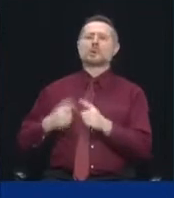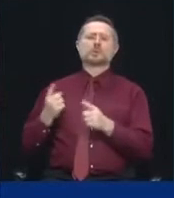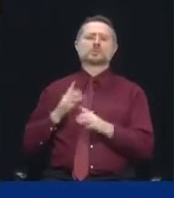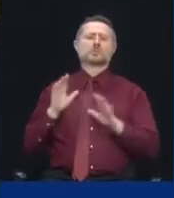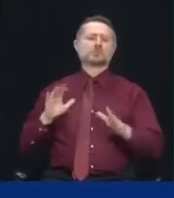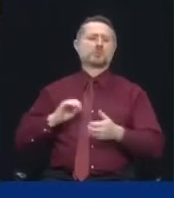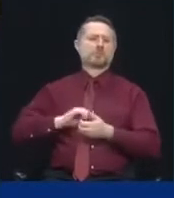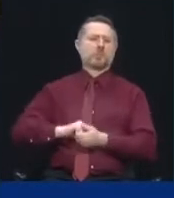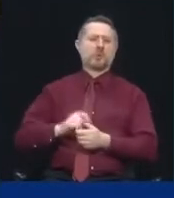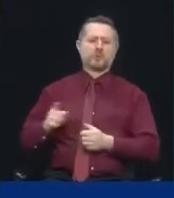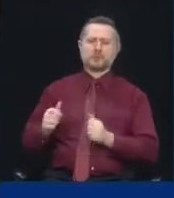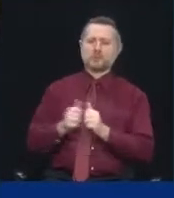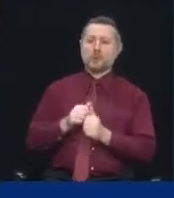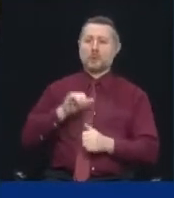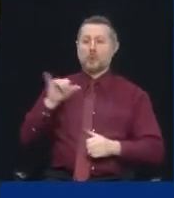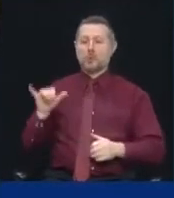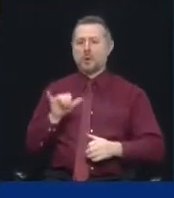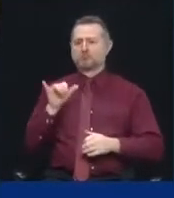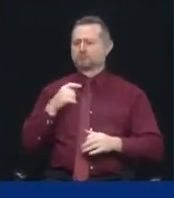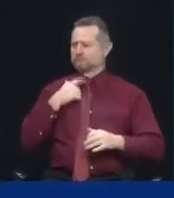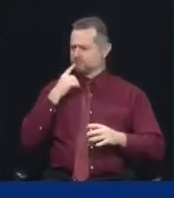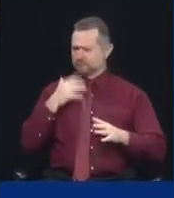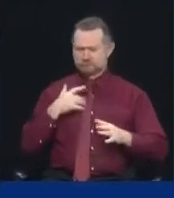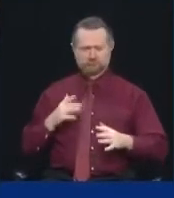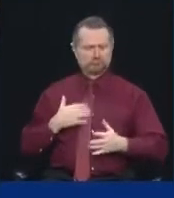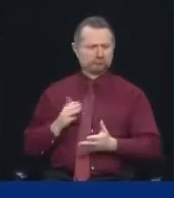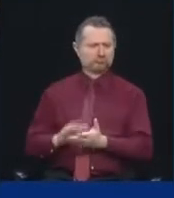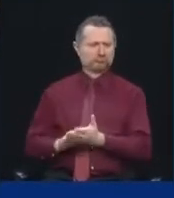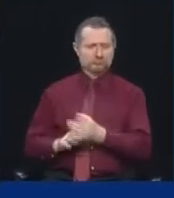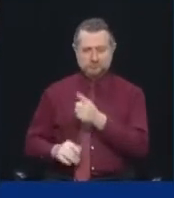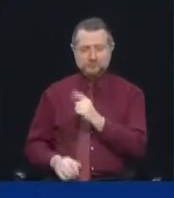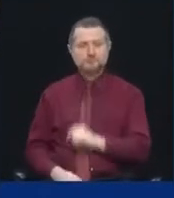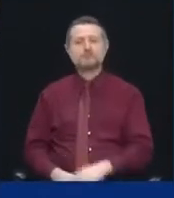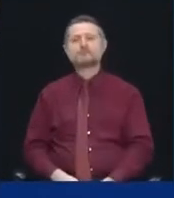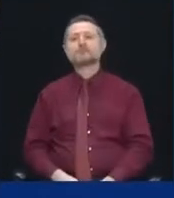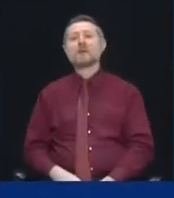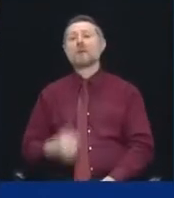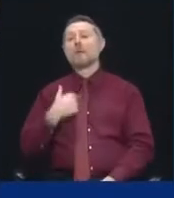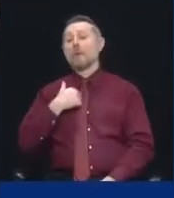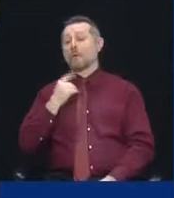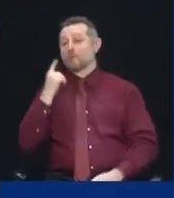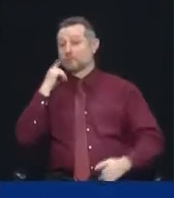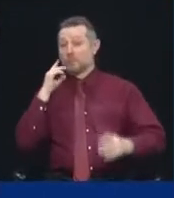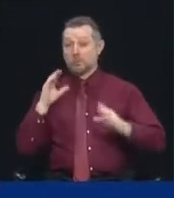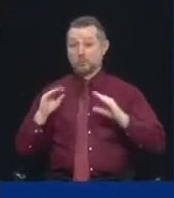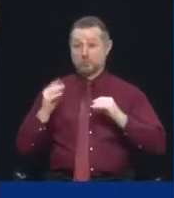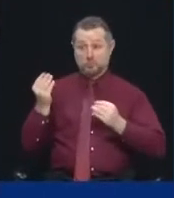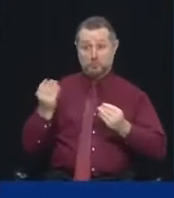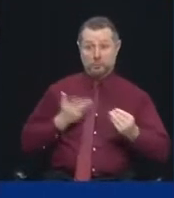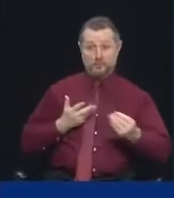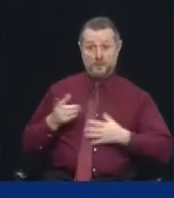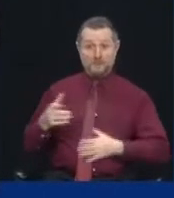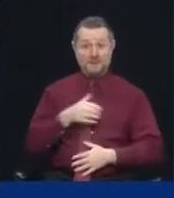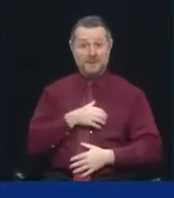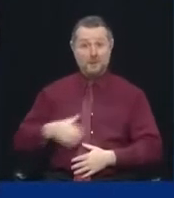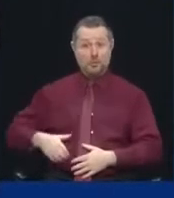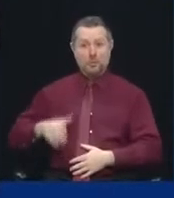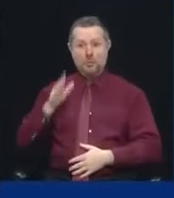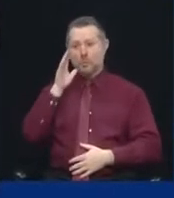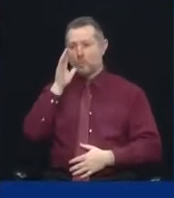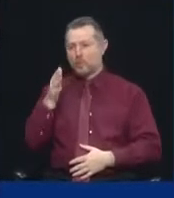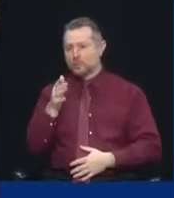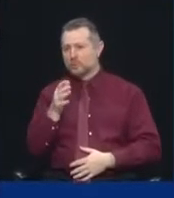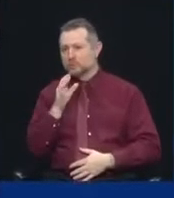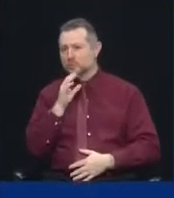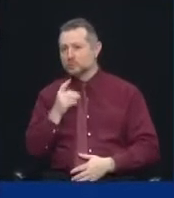and Yonkers should be very proud. And I understand from a little birdie that the mayor is going to be 21 years old